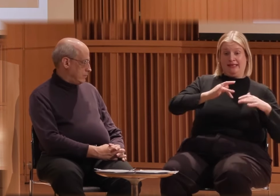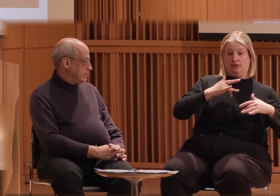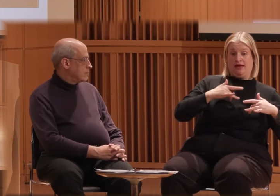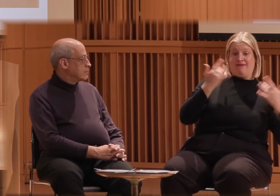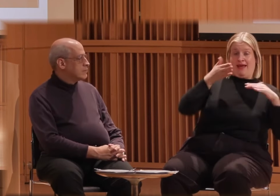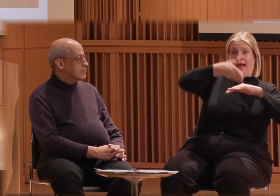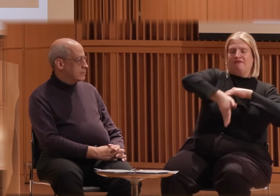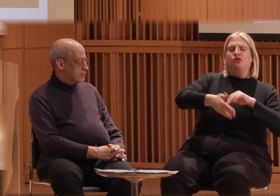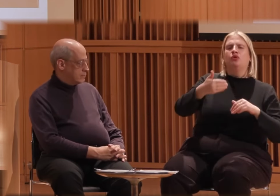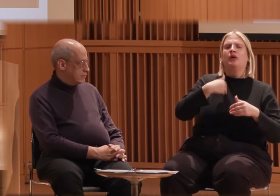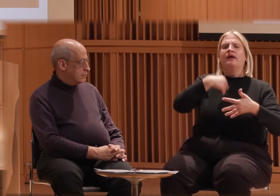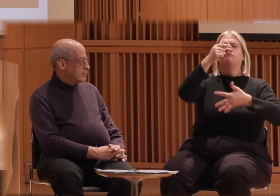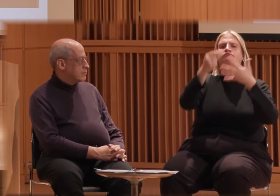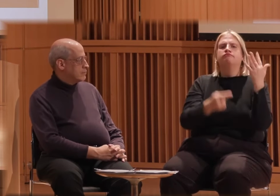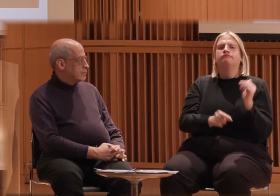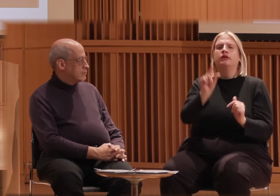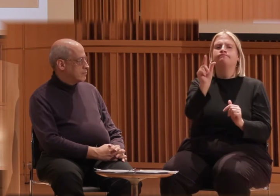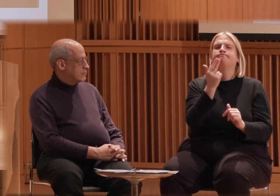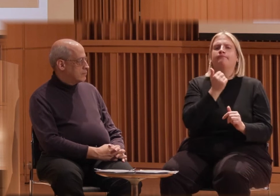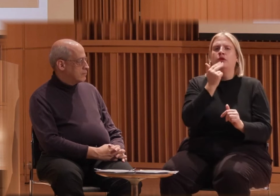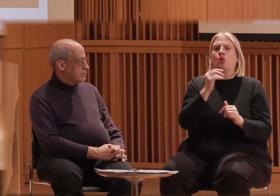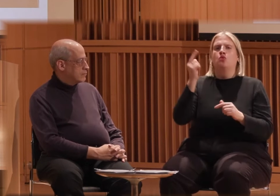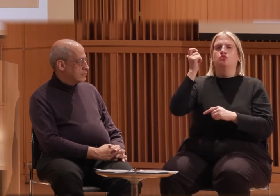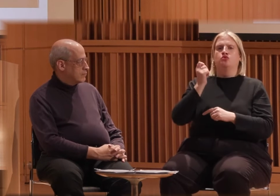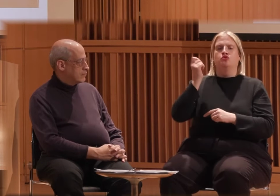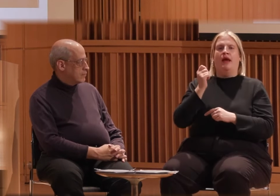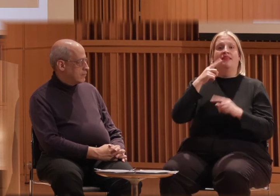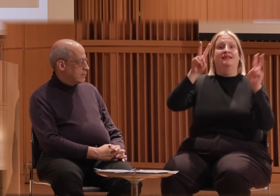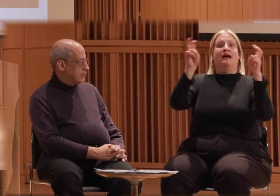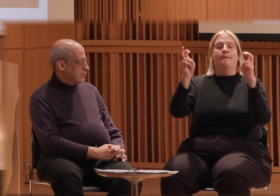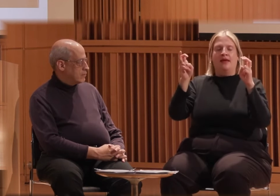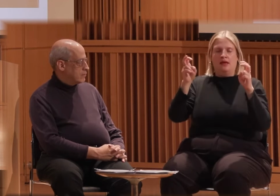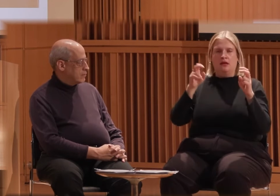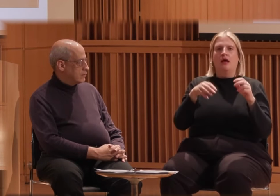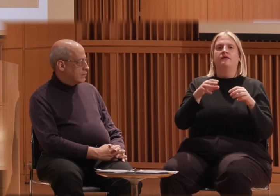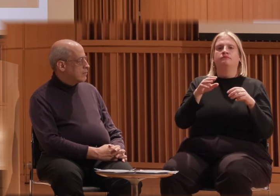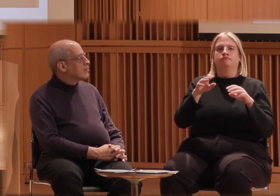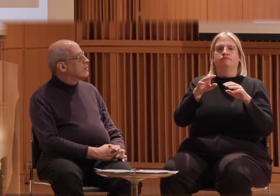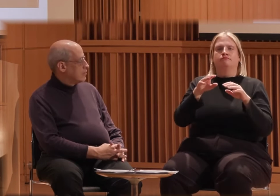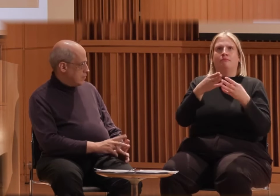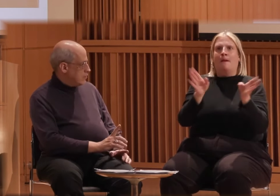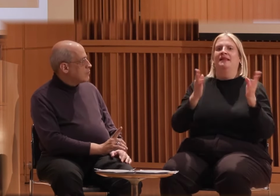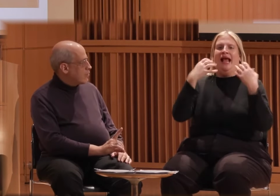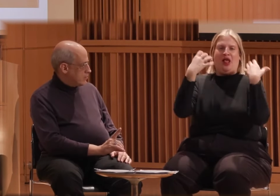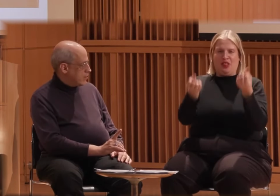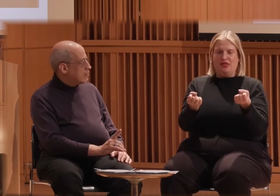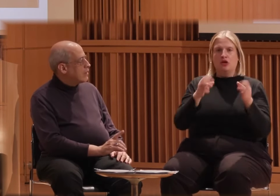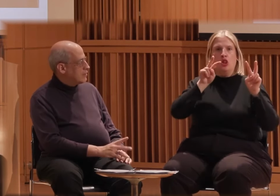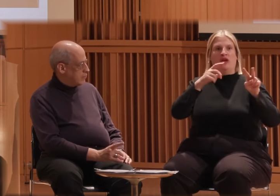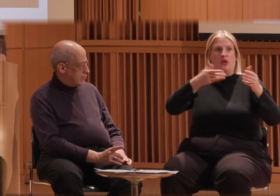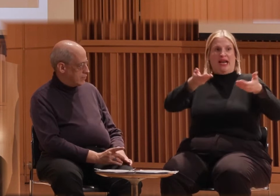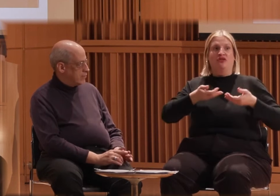be offering a series of micro-grants on the topic of democracy and public health, so watch for an invitation to